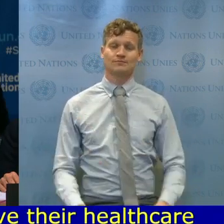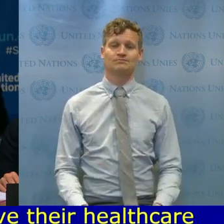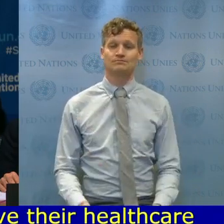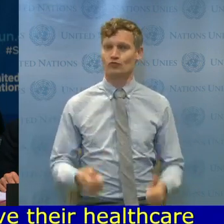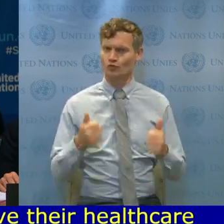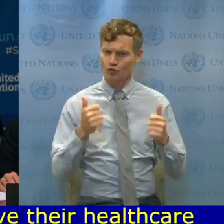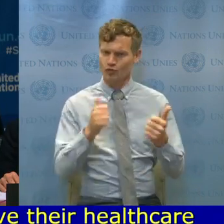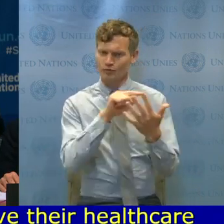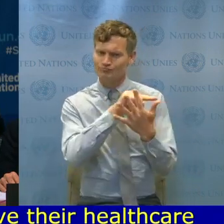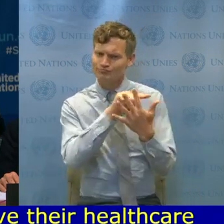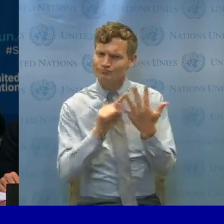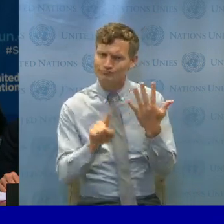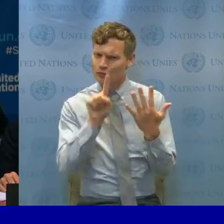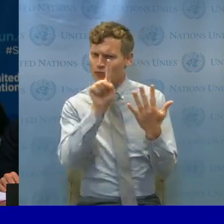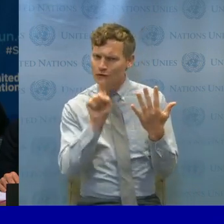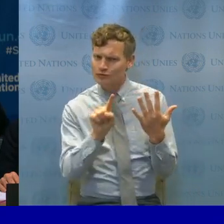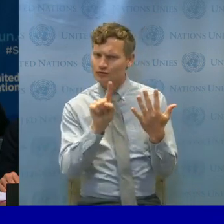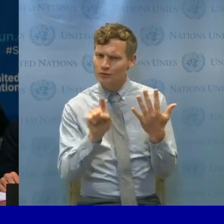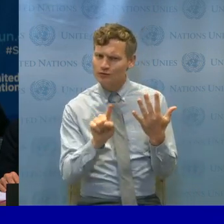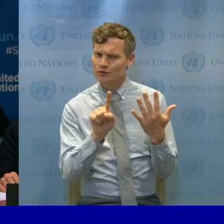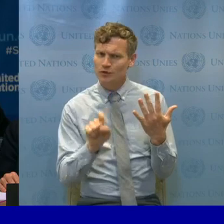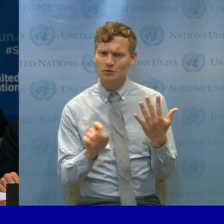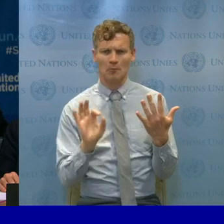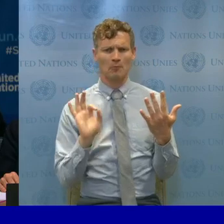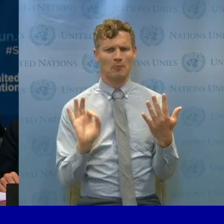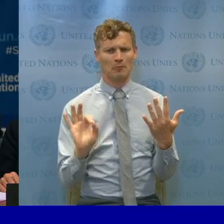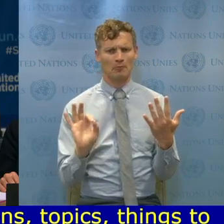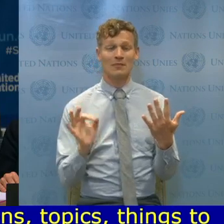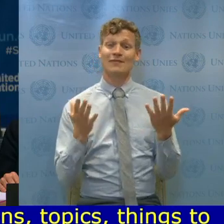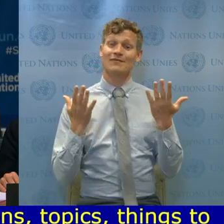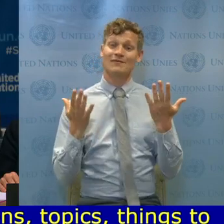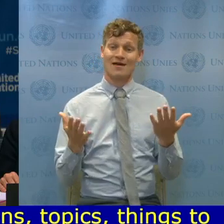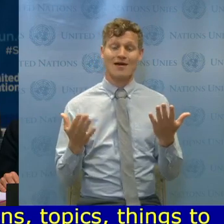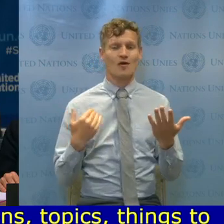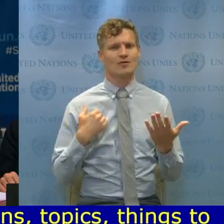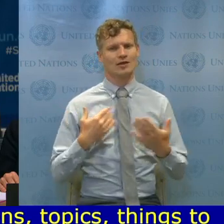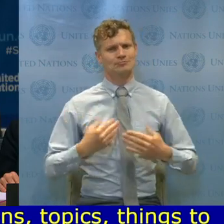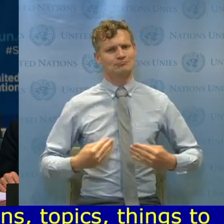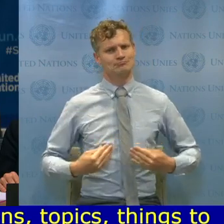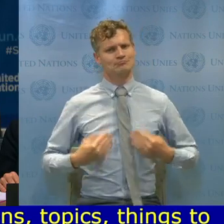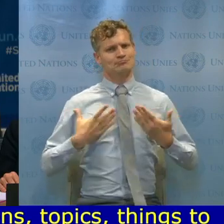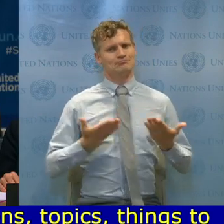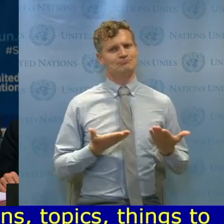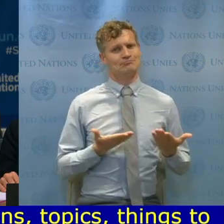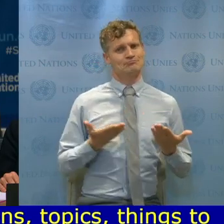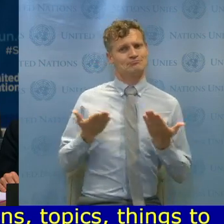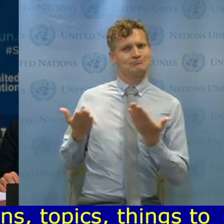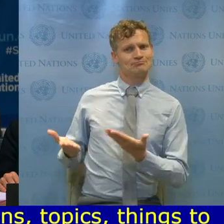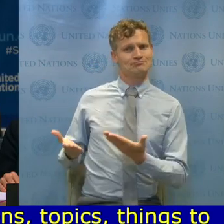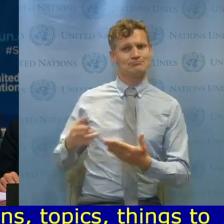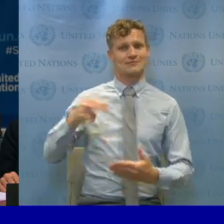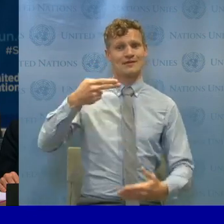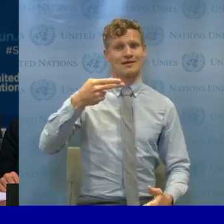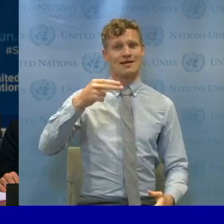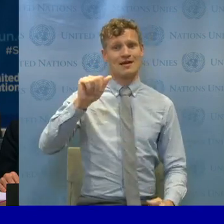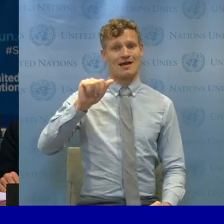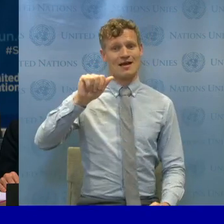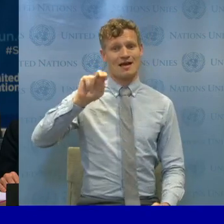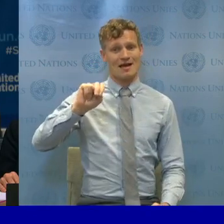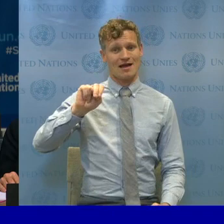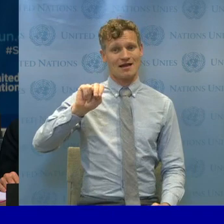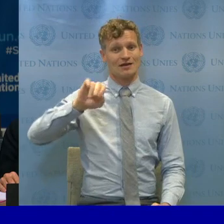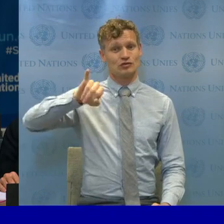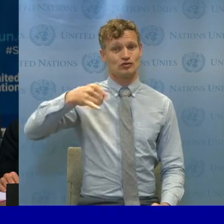is my honor to introduce and invite our first panelist speaker, Mr. Han Jinjo, professor in the Department